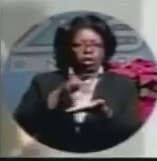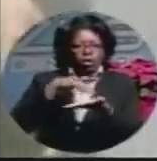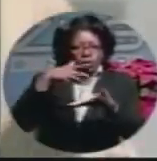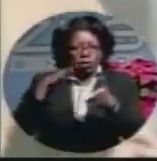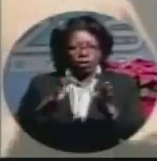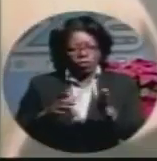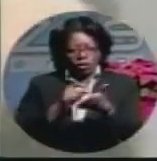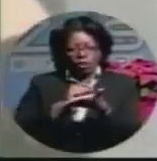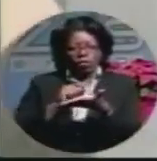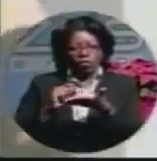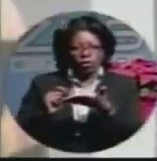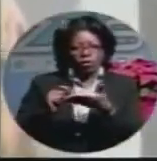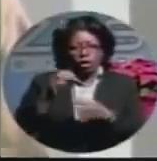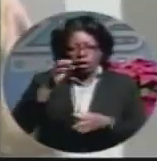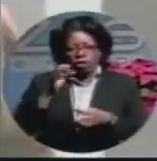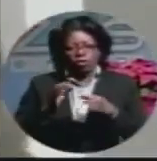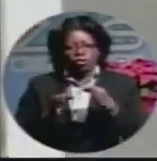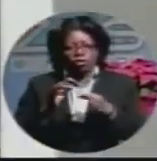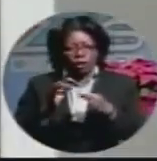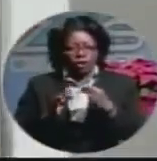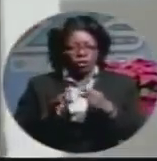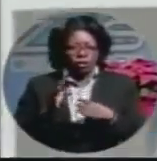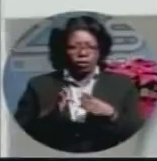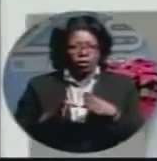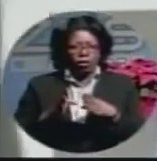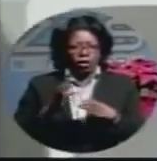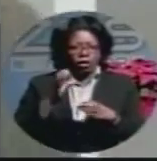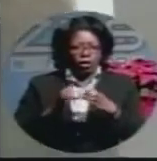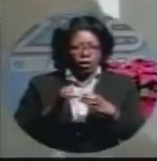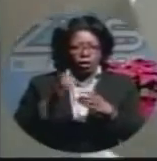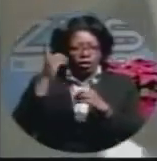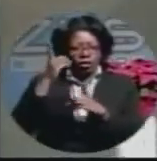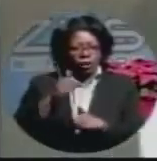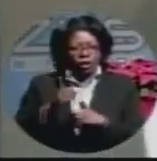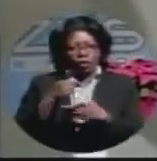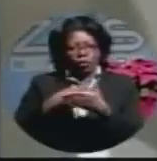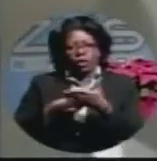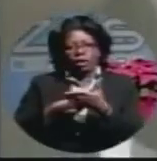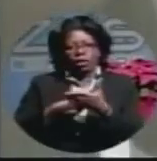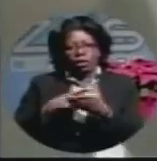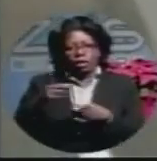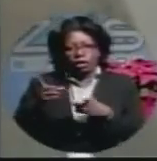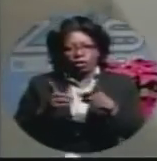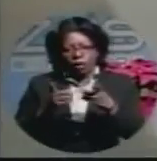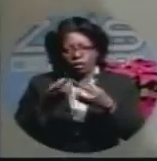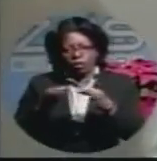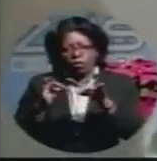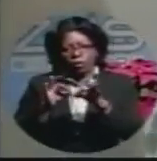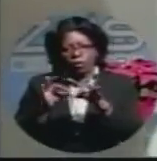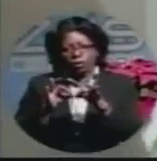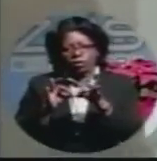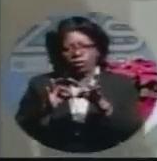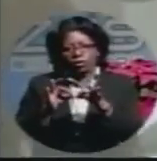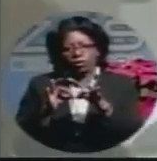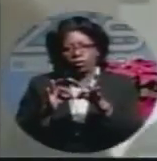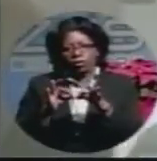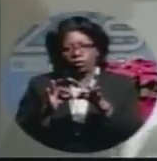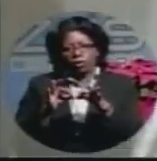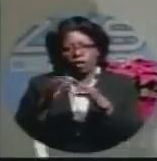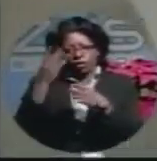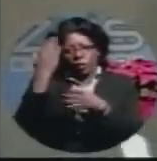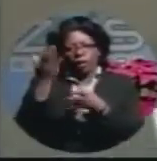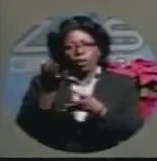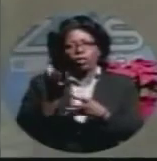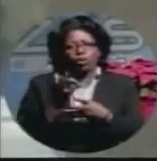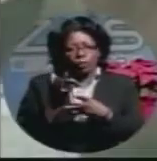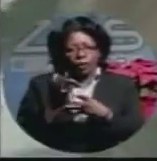In a written judgment delivered by Justice Stanley John, the court cited what it described as 2 important grounds of Brabal's appeal. The